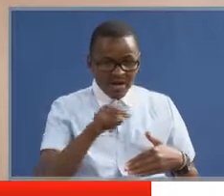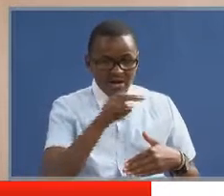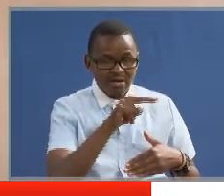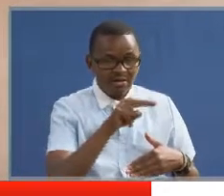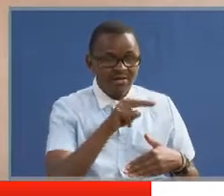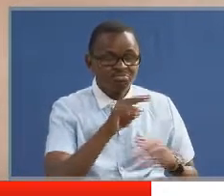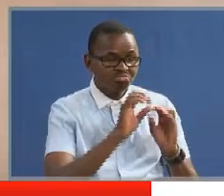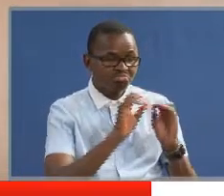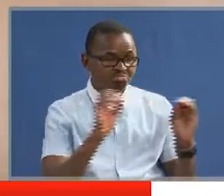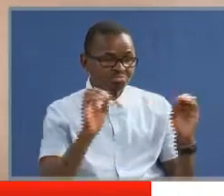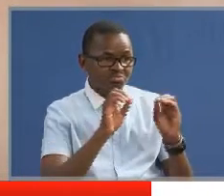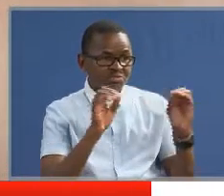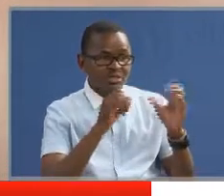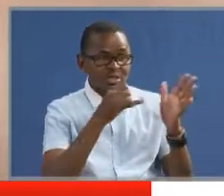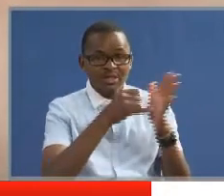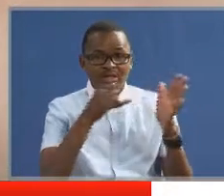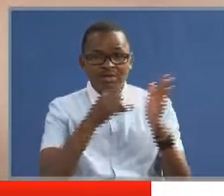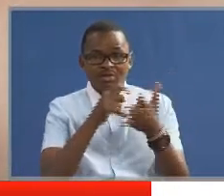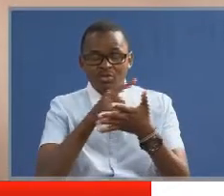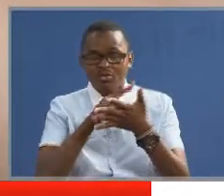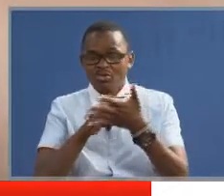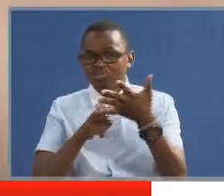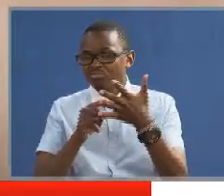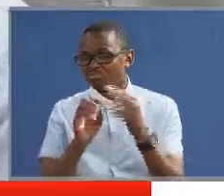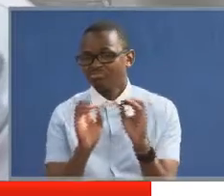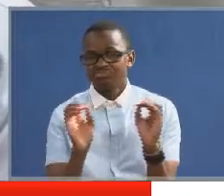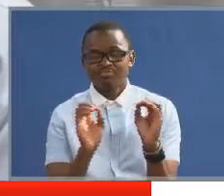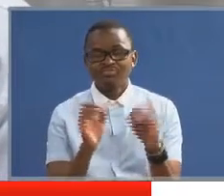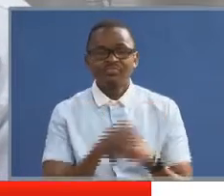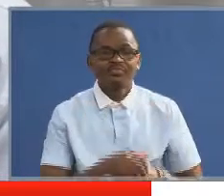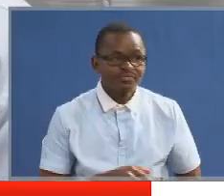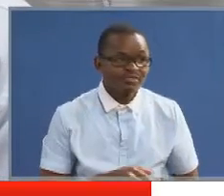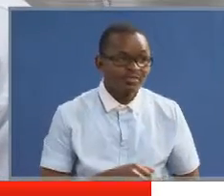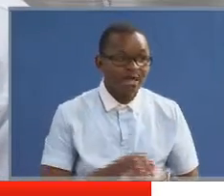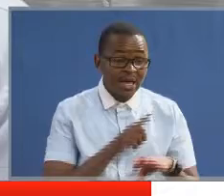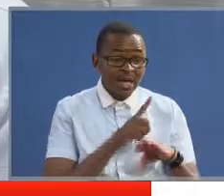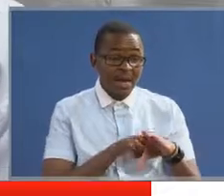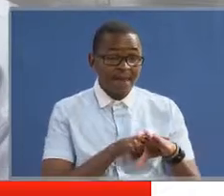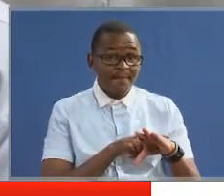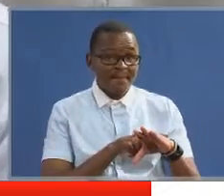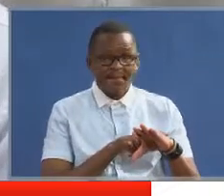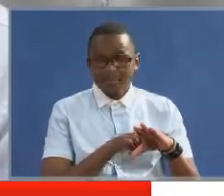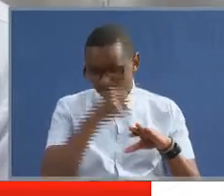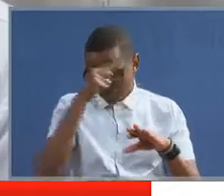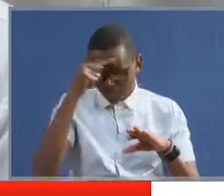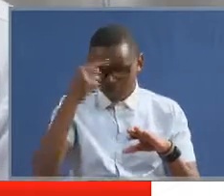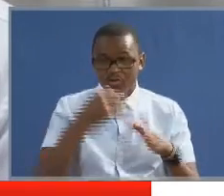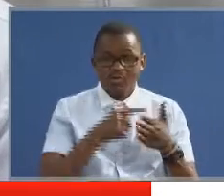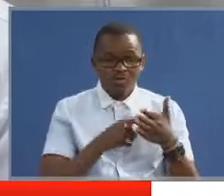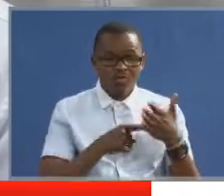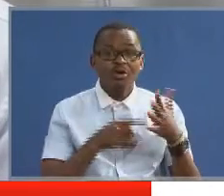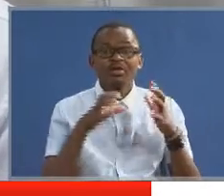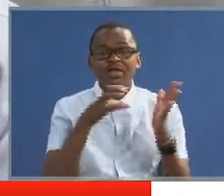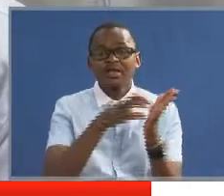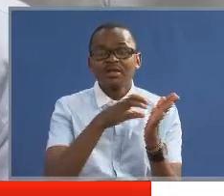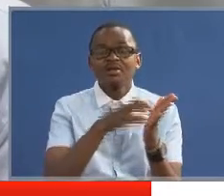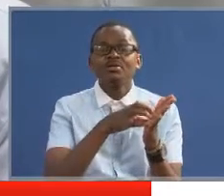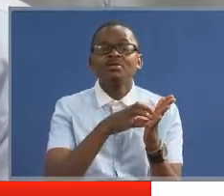no chemical is involved whatsoever. Gold, as you say, fat is gold, because you do for majority of these